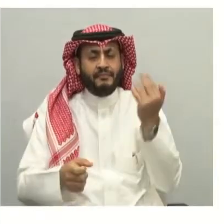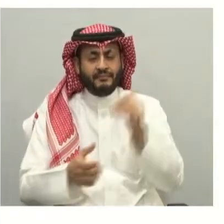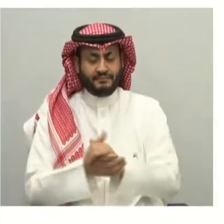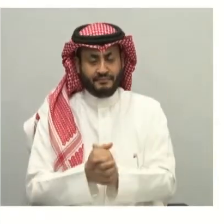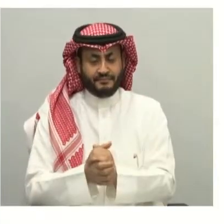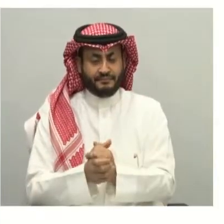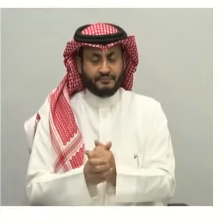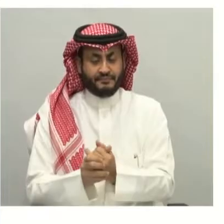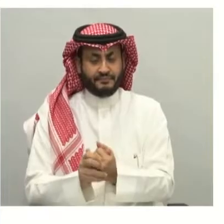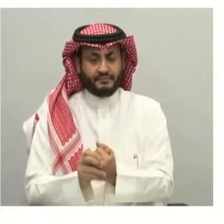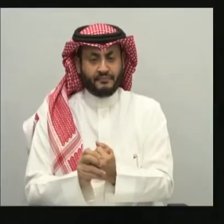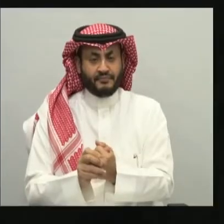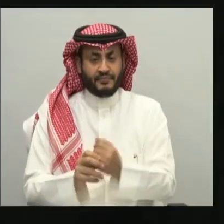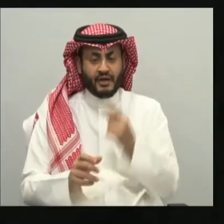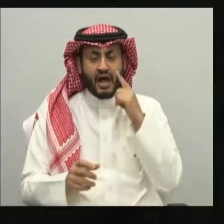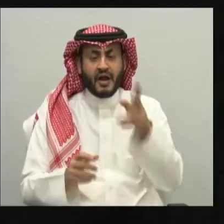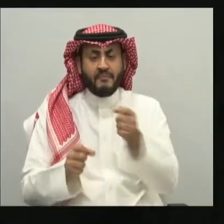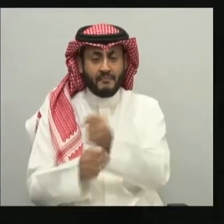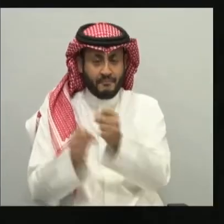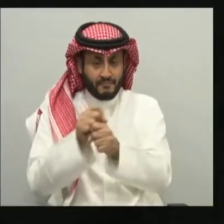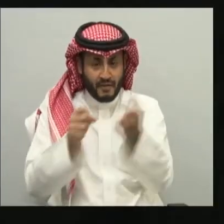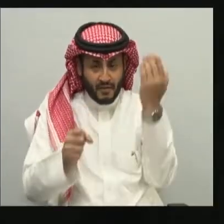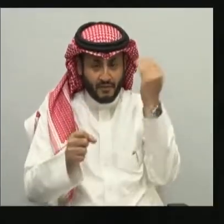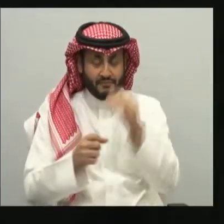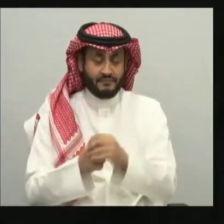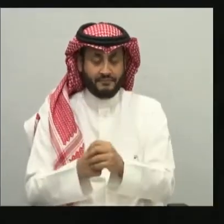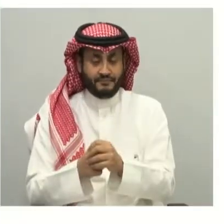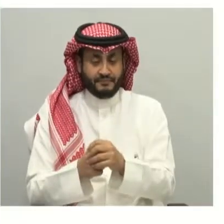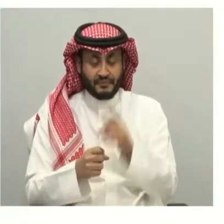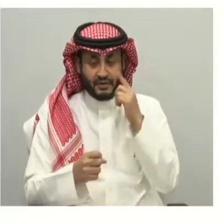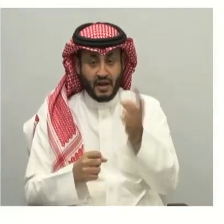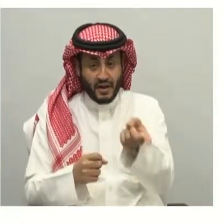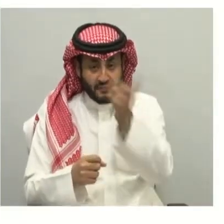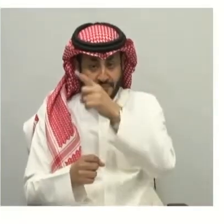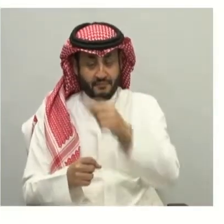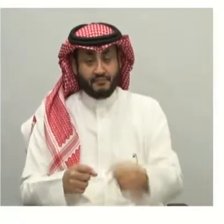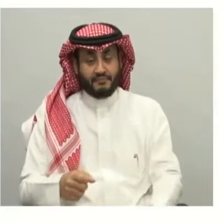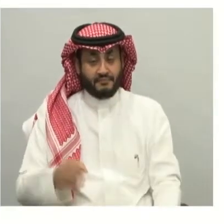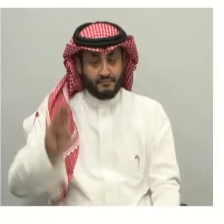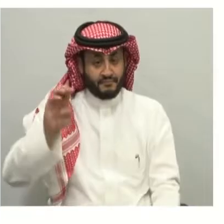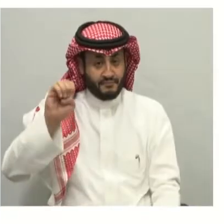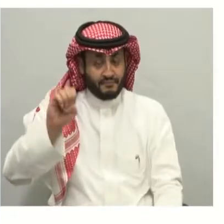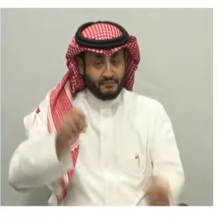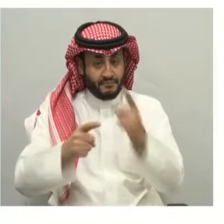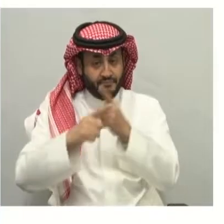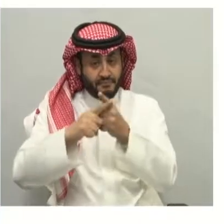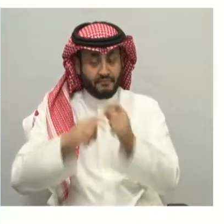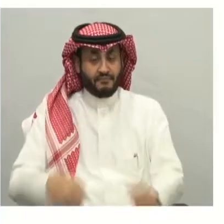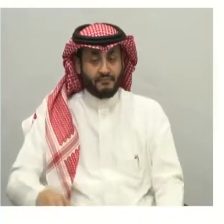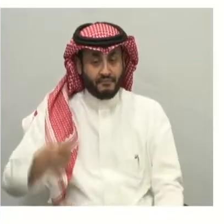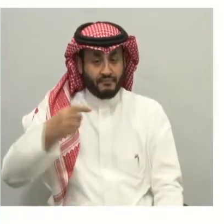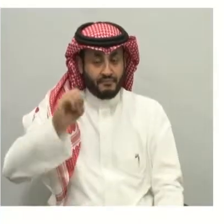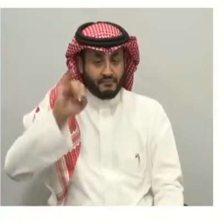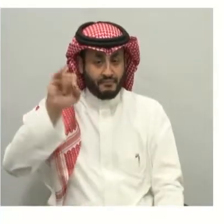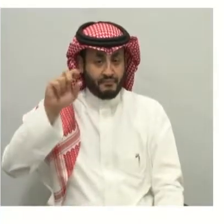lesson, we have talked about our grammar rule, which is using future be with going to. And we said that